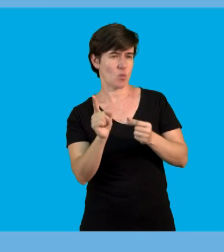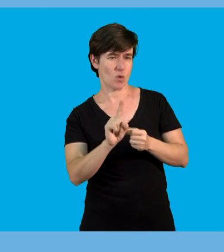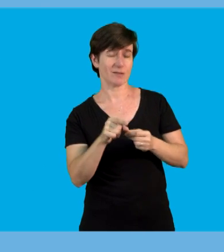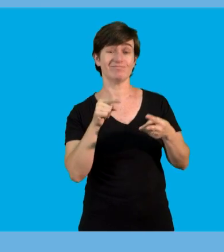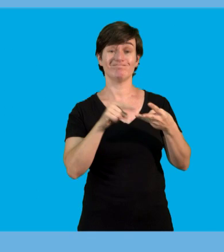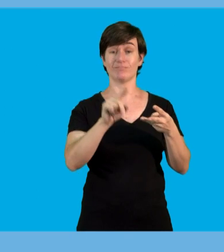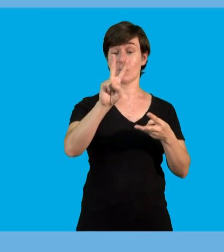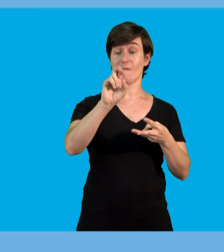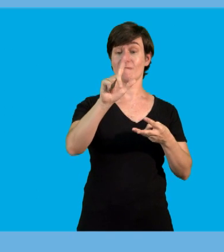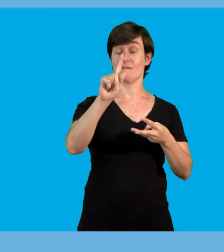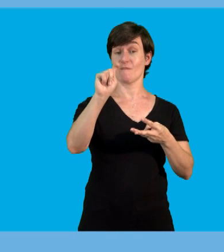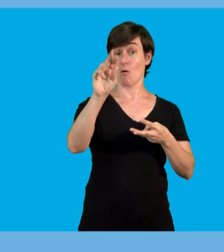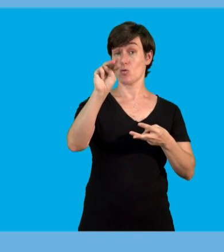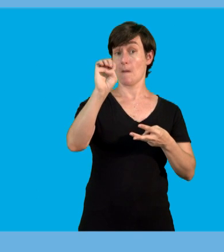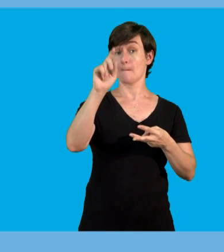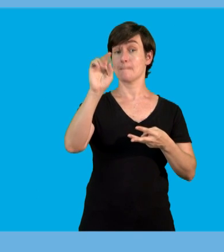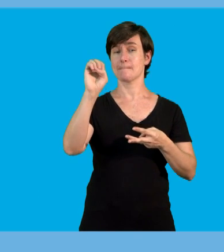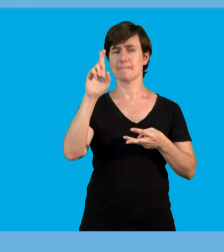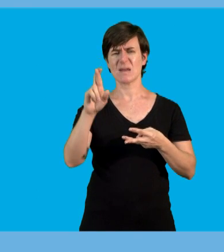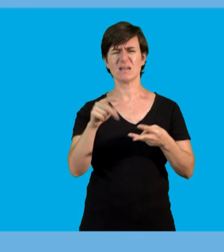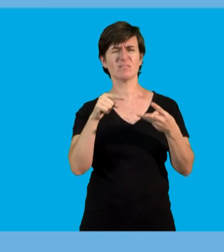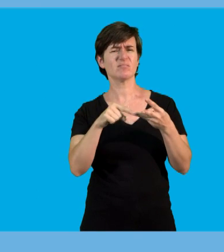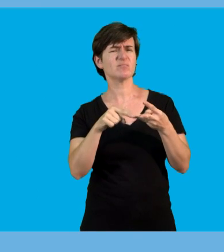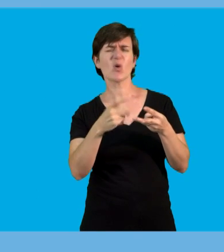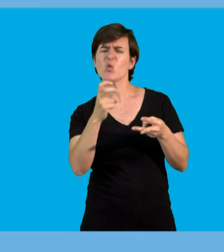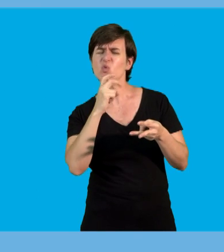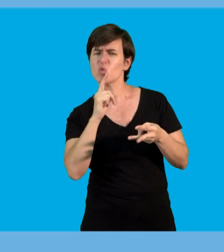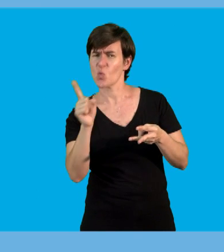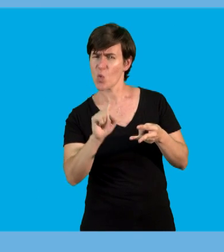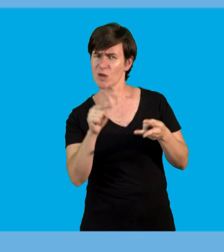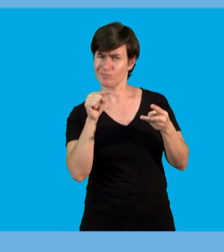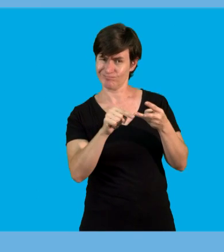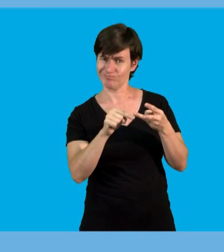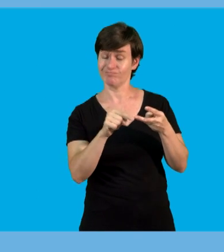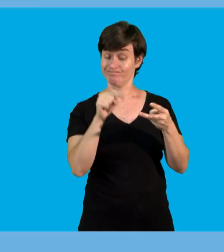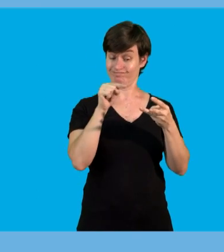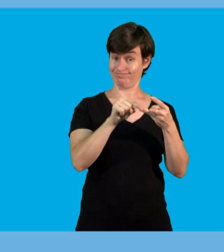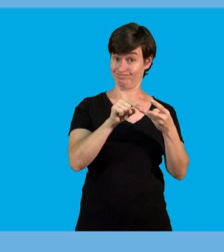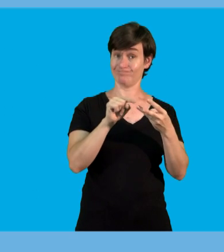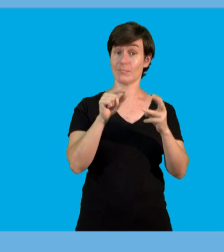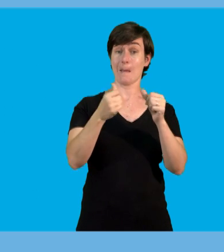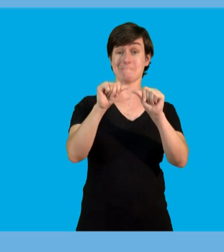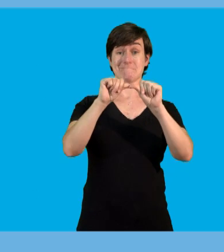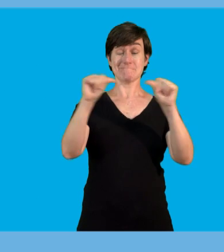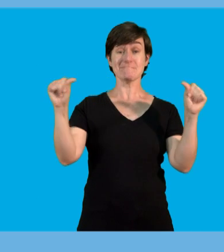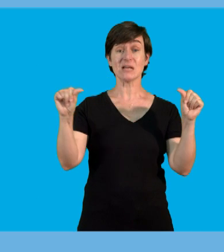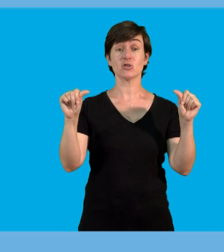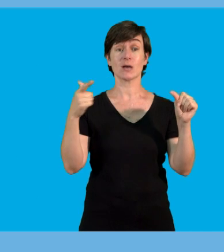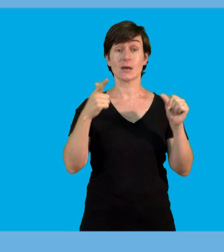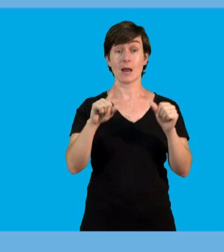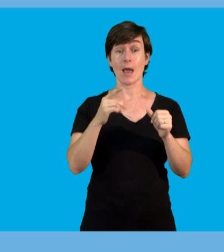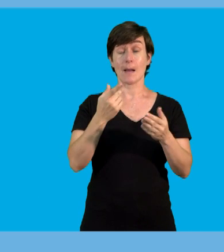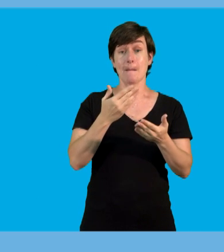voltmeter. So this voltmeter, what is it that we are using it for in a circuit? We are using a voltmeter to measure